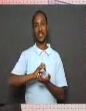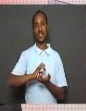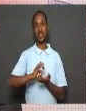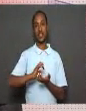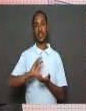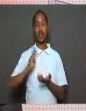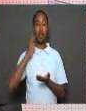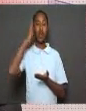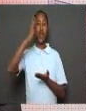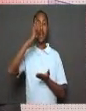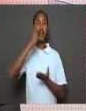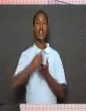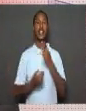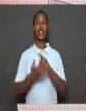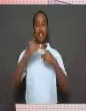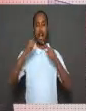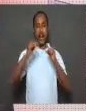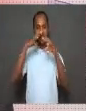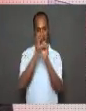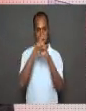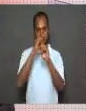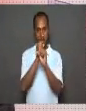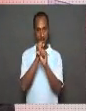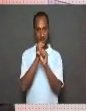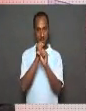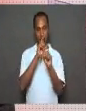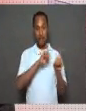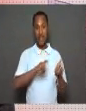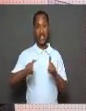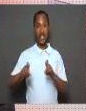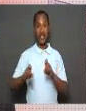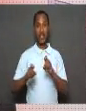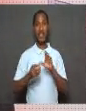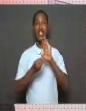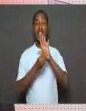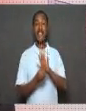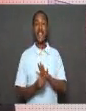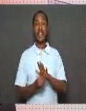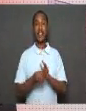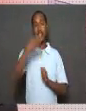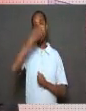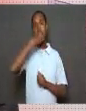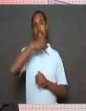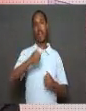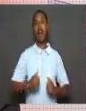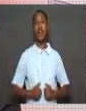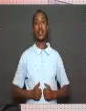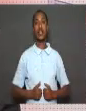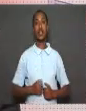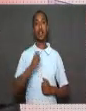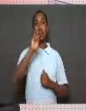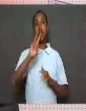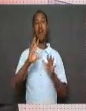will discuss an experiment in order to investigate the effect that heat has on